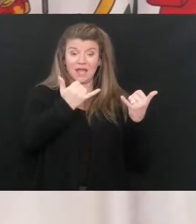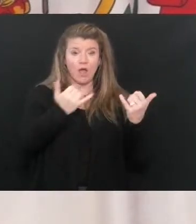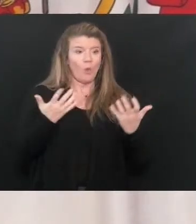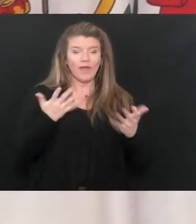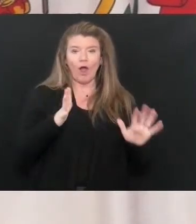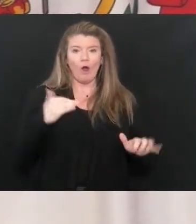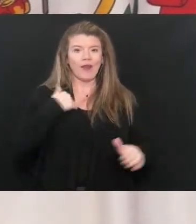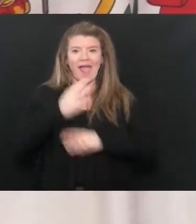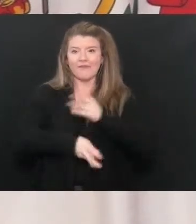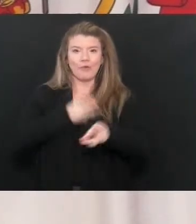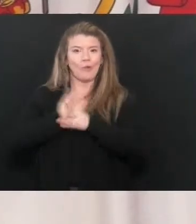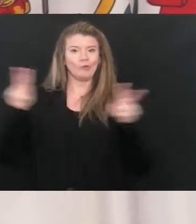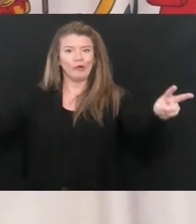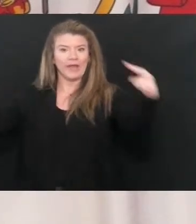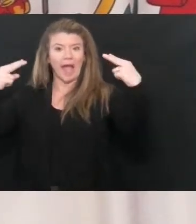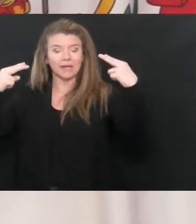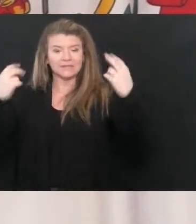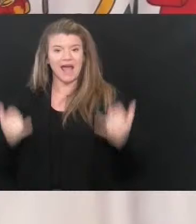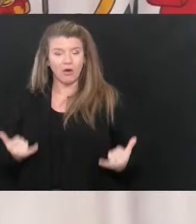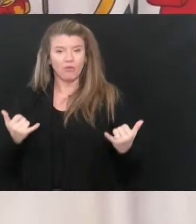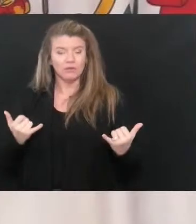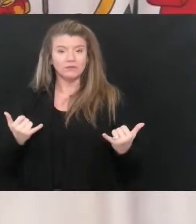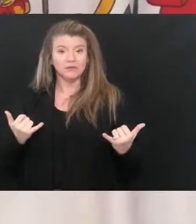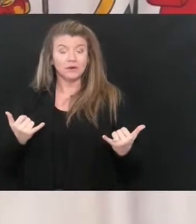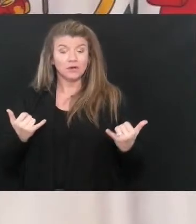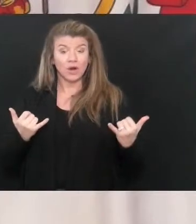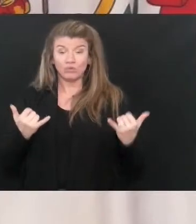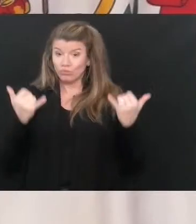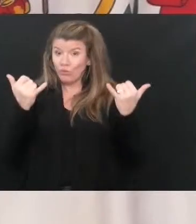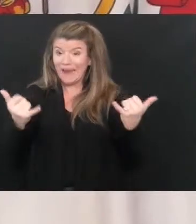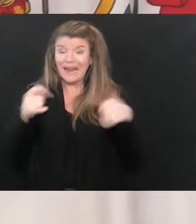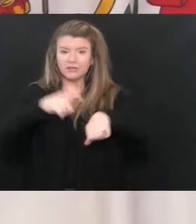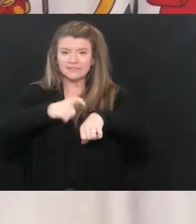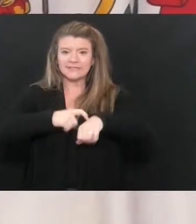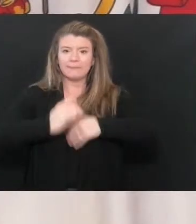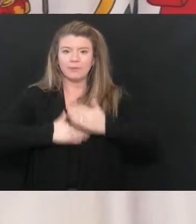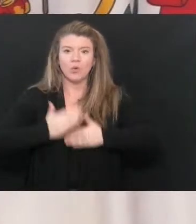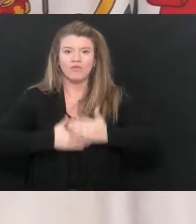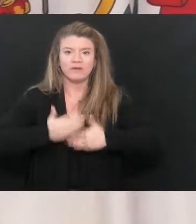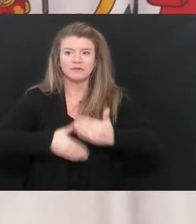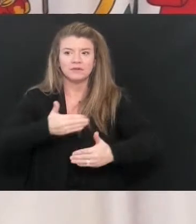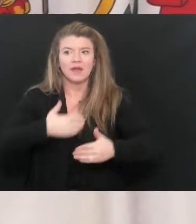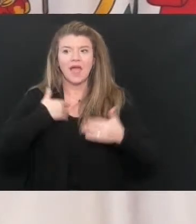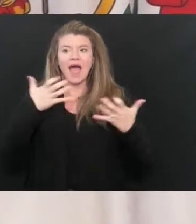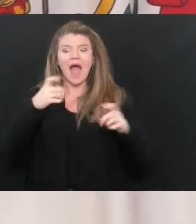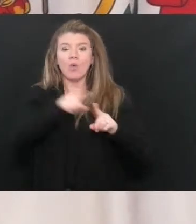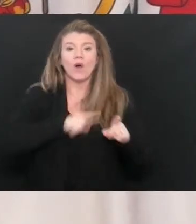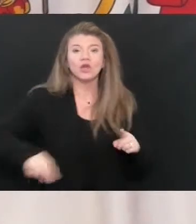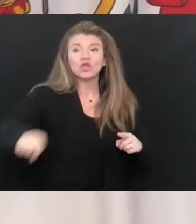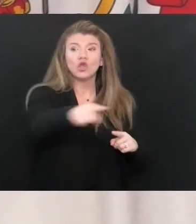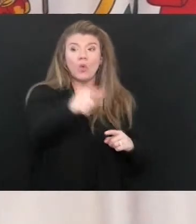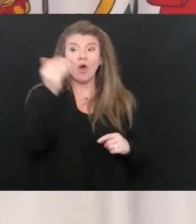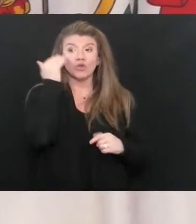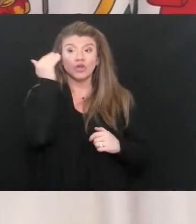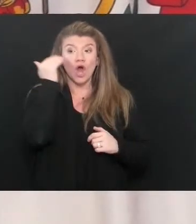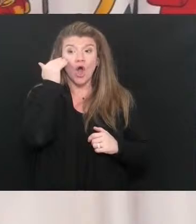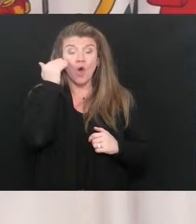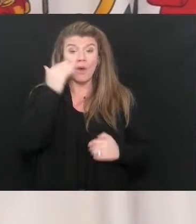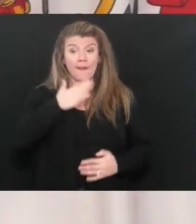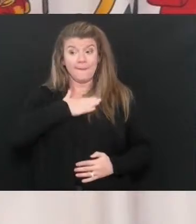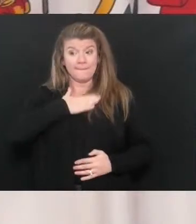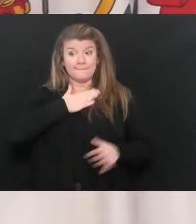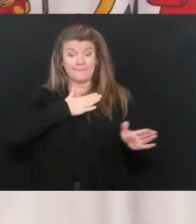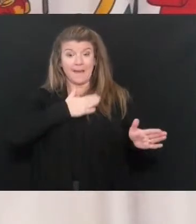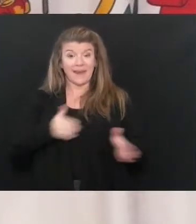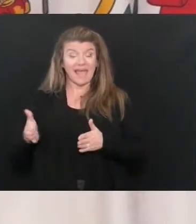right on us right now is when we got to move. I want everybody to know, without any question, my